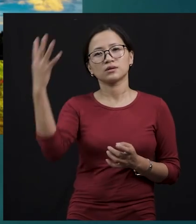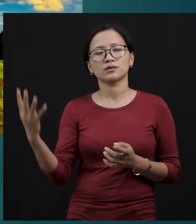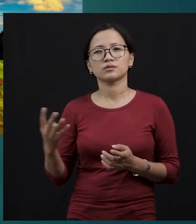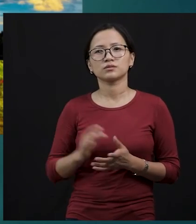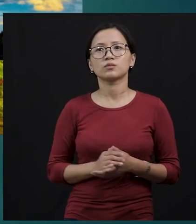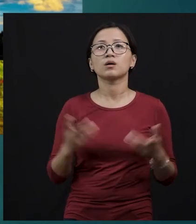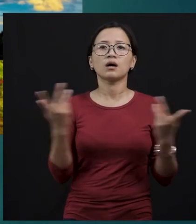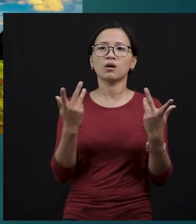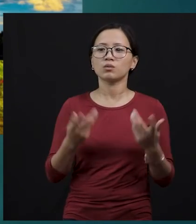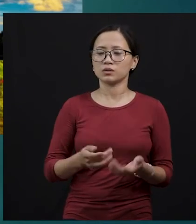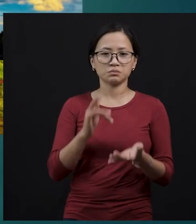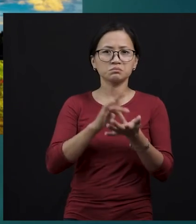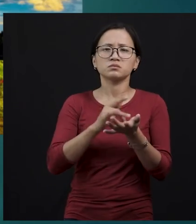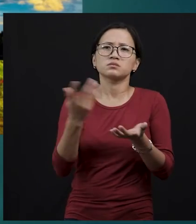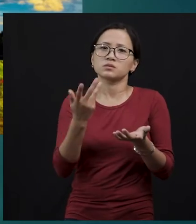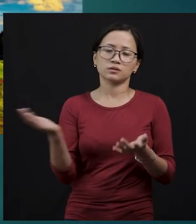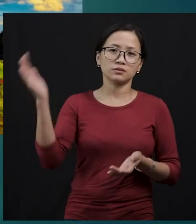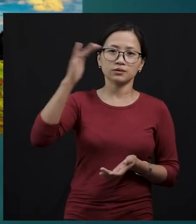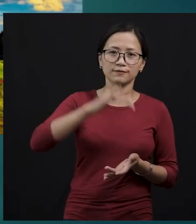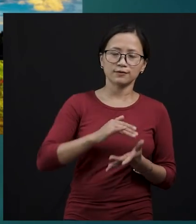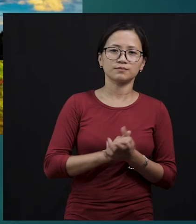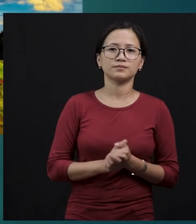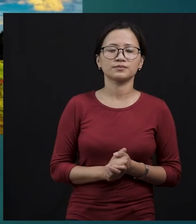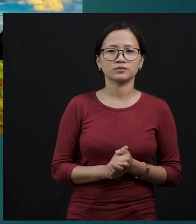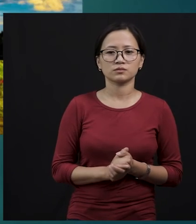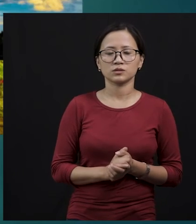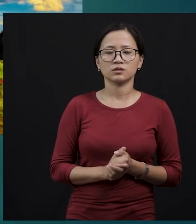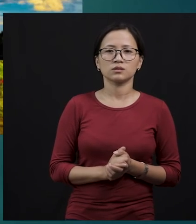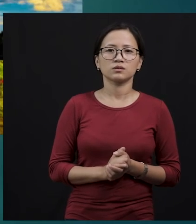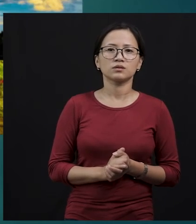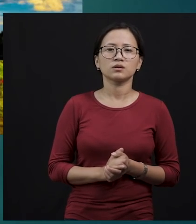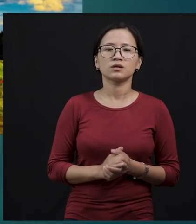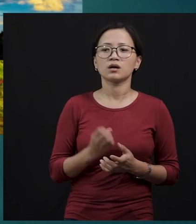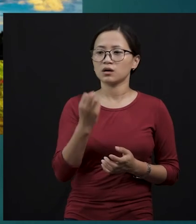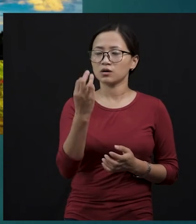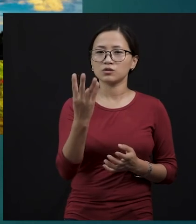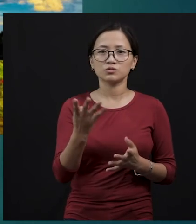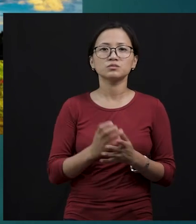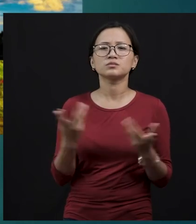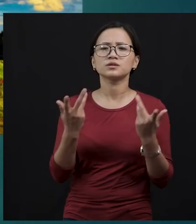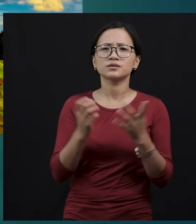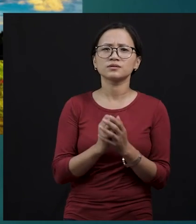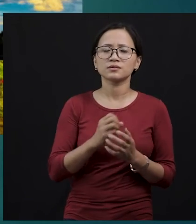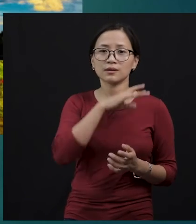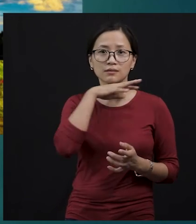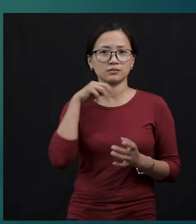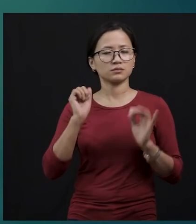where it came from. And I'm just going to add something that is not in your textbook. How many colors does a rainbow have?